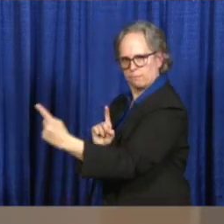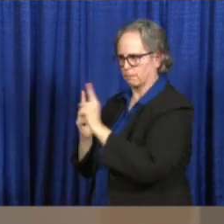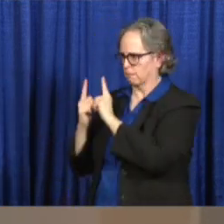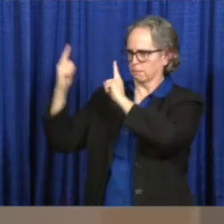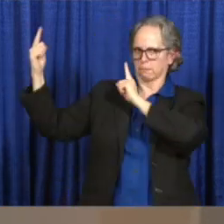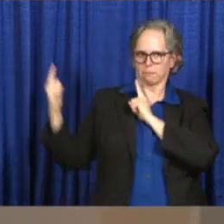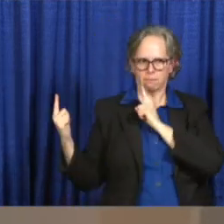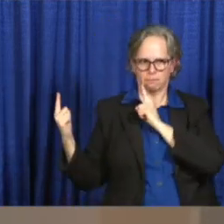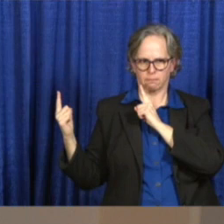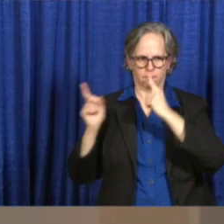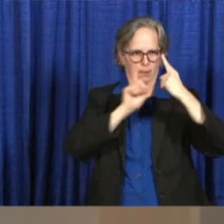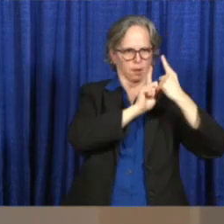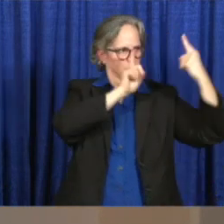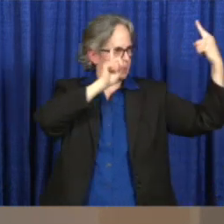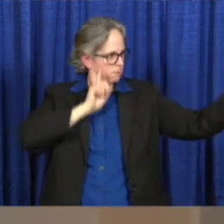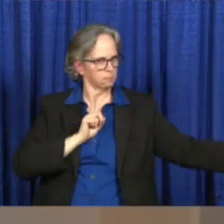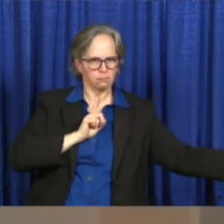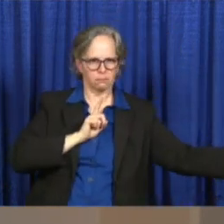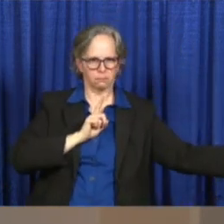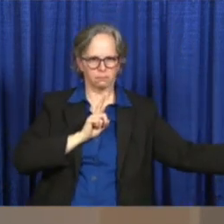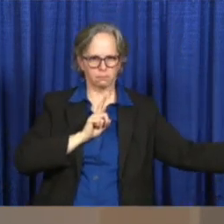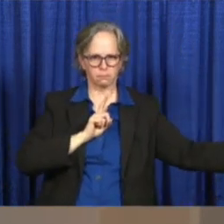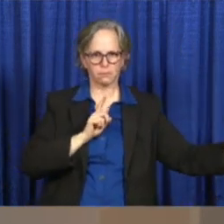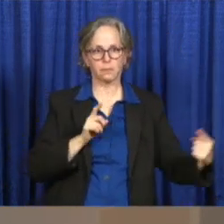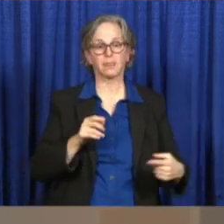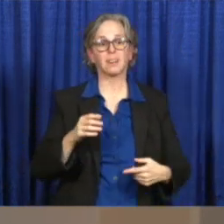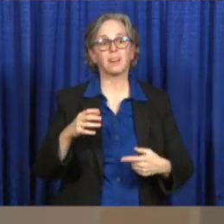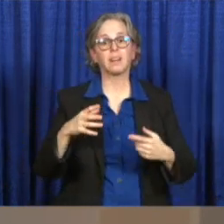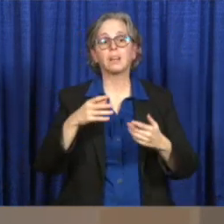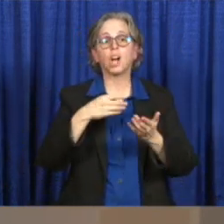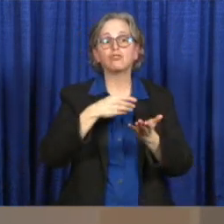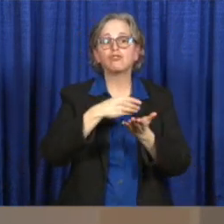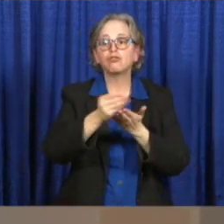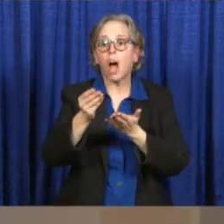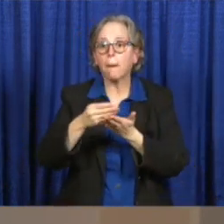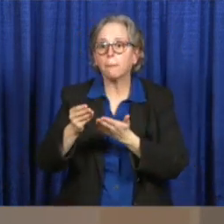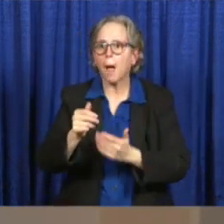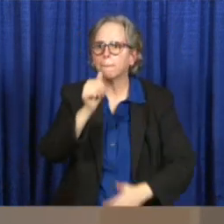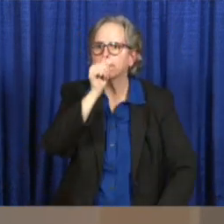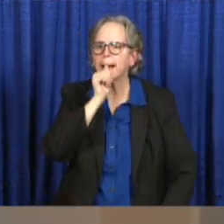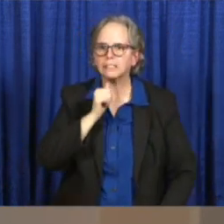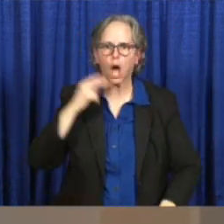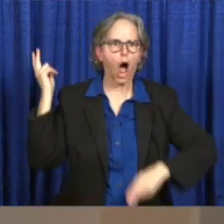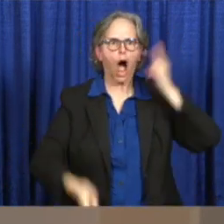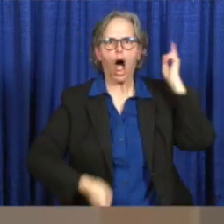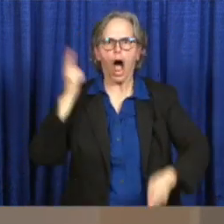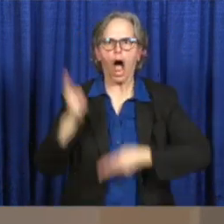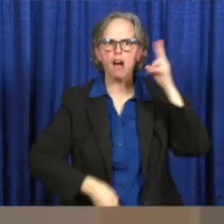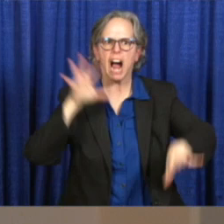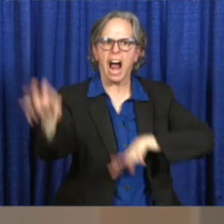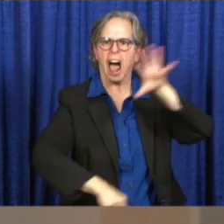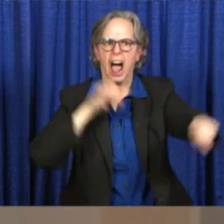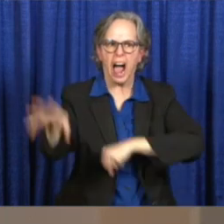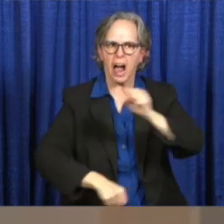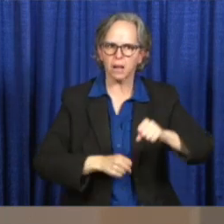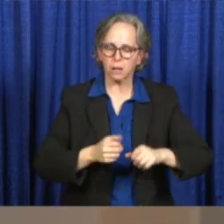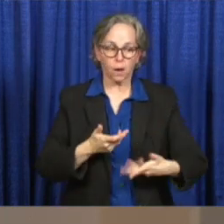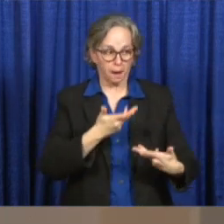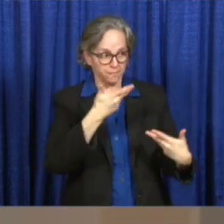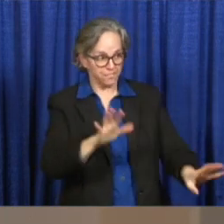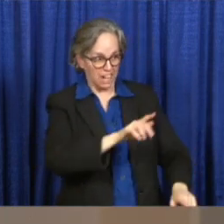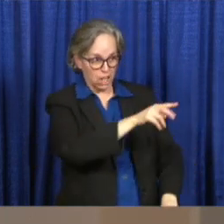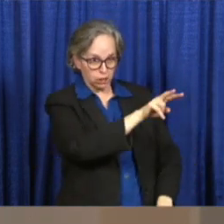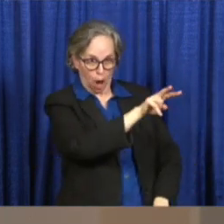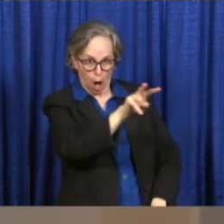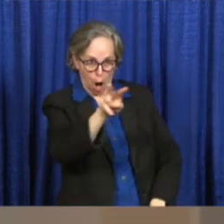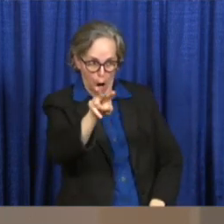stores. They ask that you shop patiently. Watch and wait for other customers to be done in the aisle while you're standing there